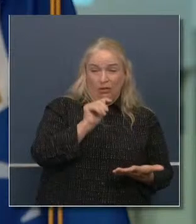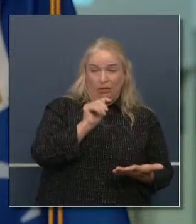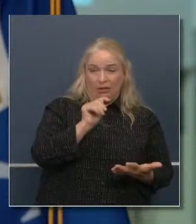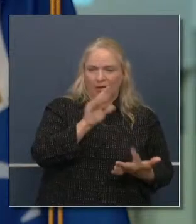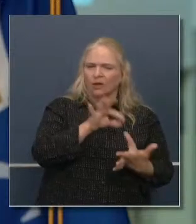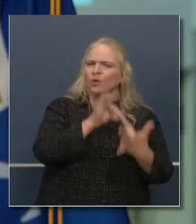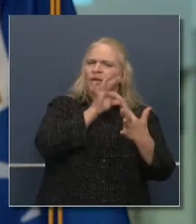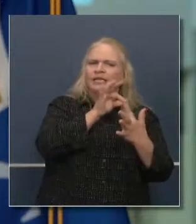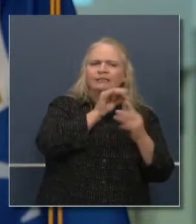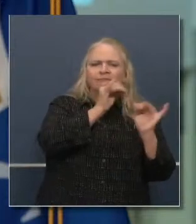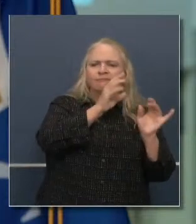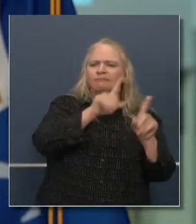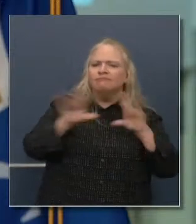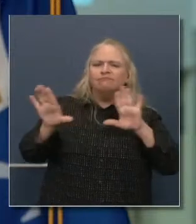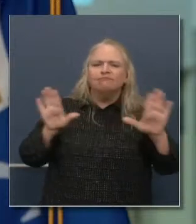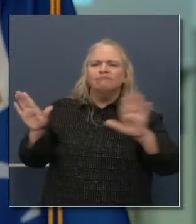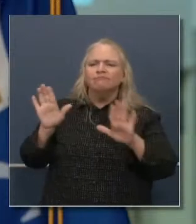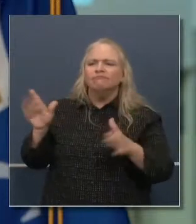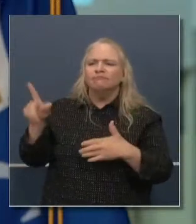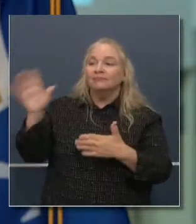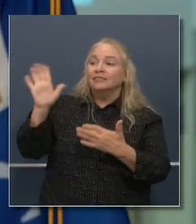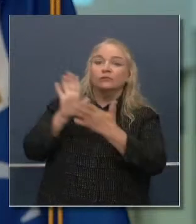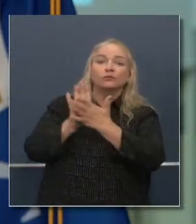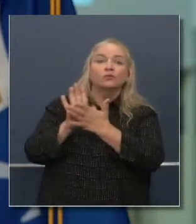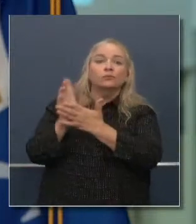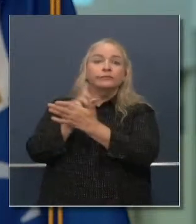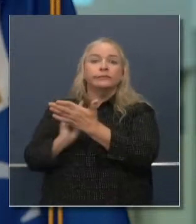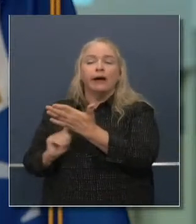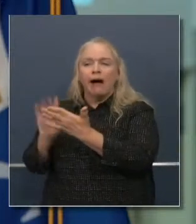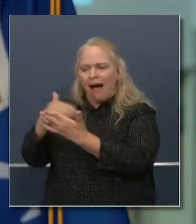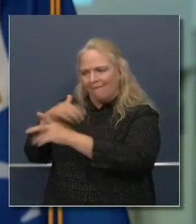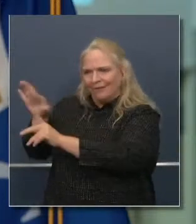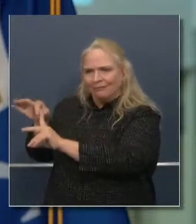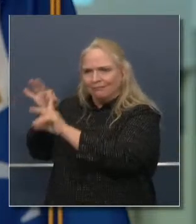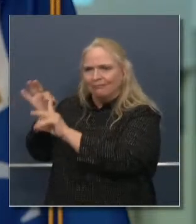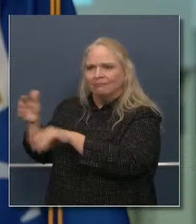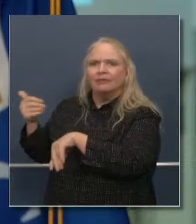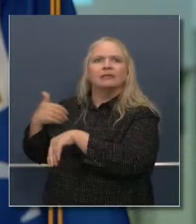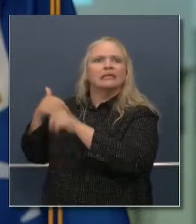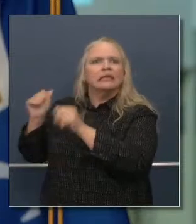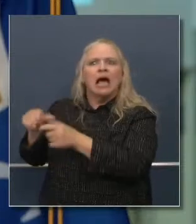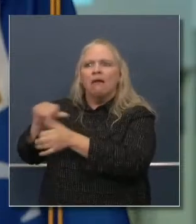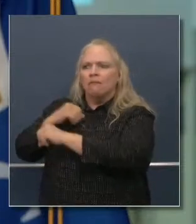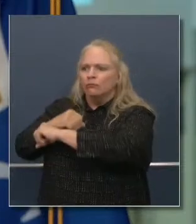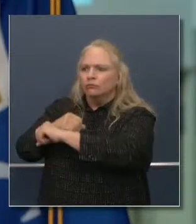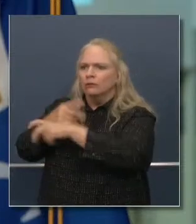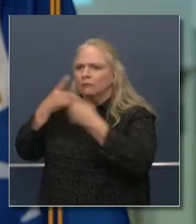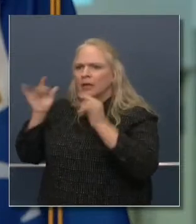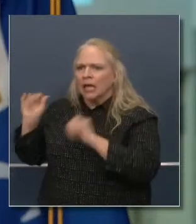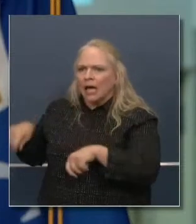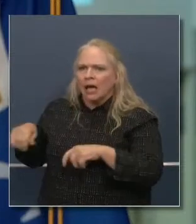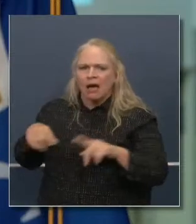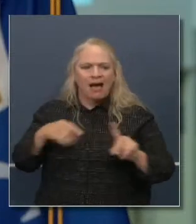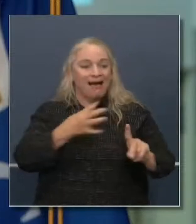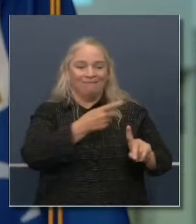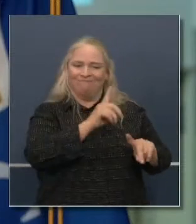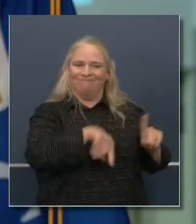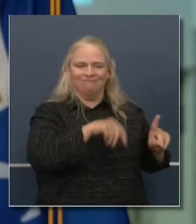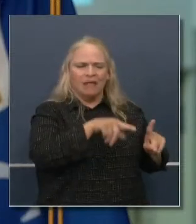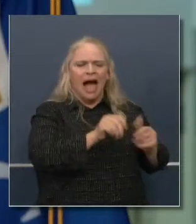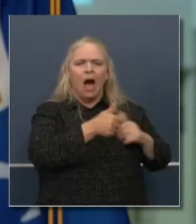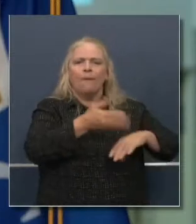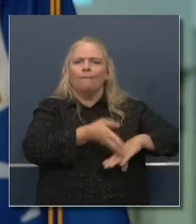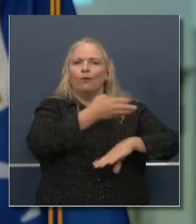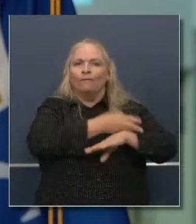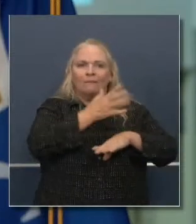its physical designs, its physical assets, contextualizing some parts of the state that have not had substantial